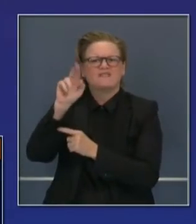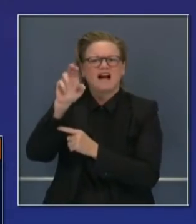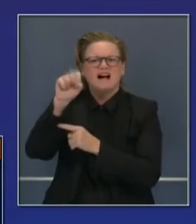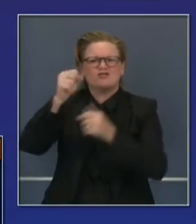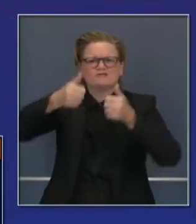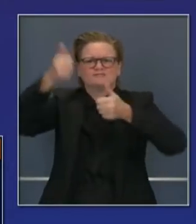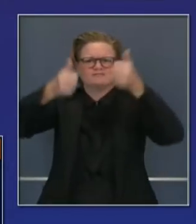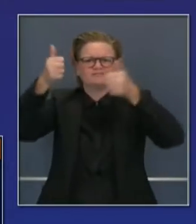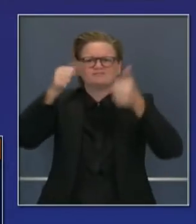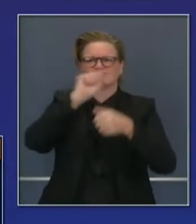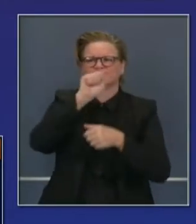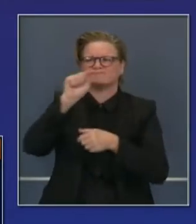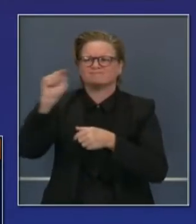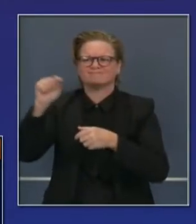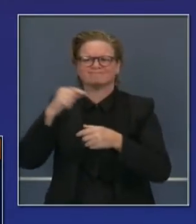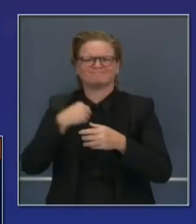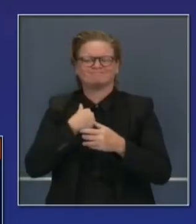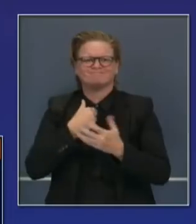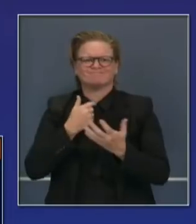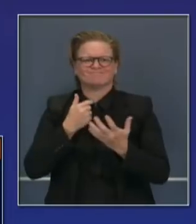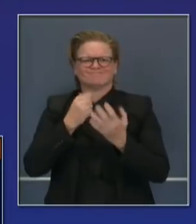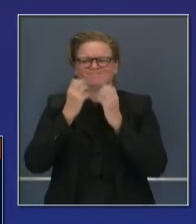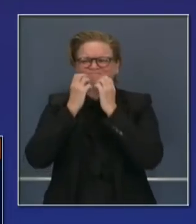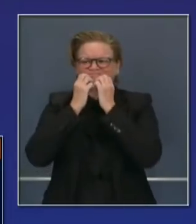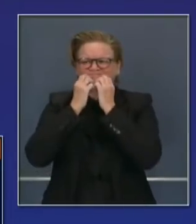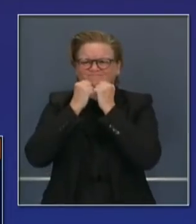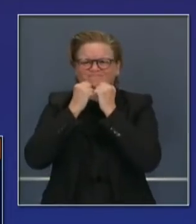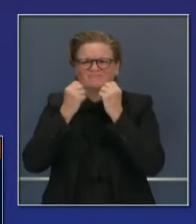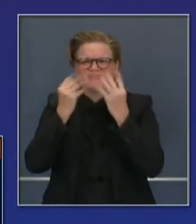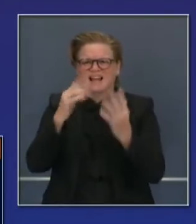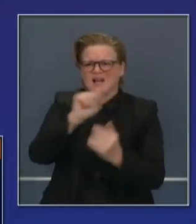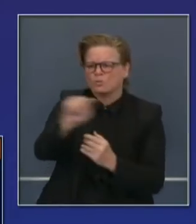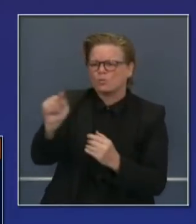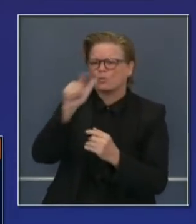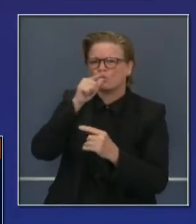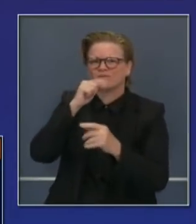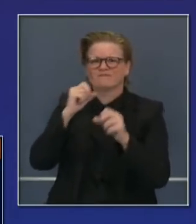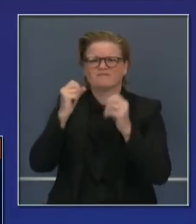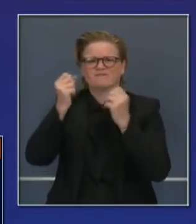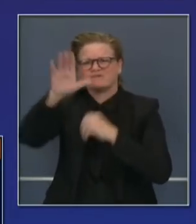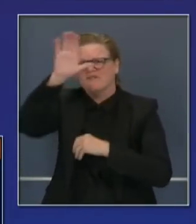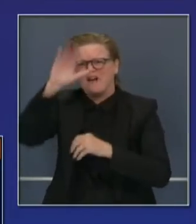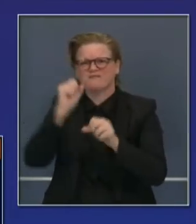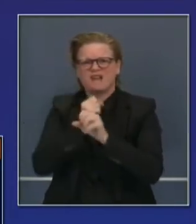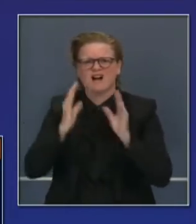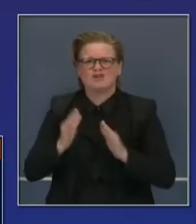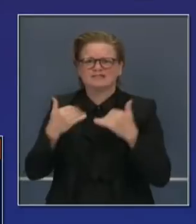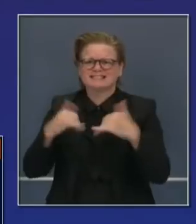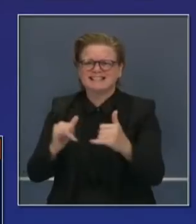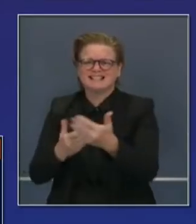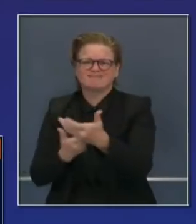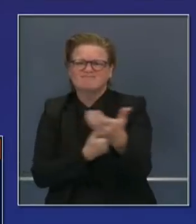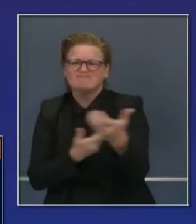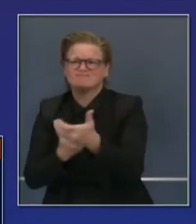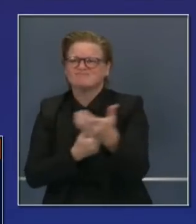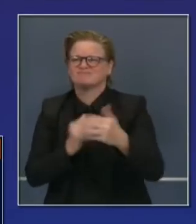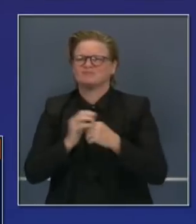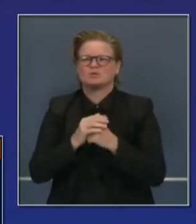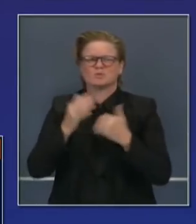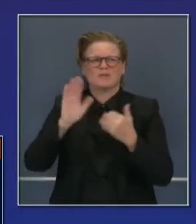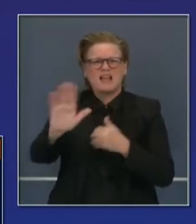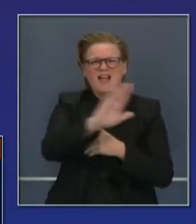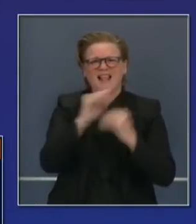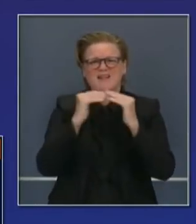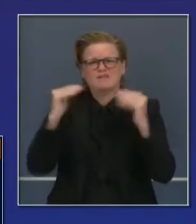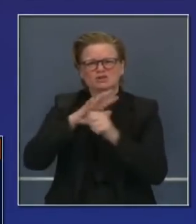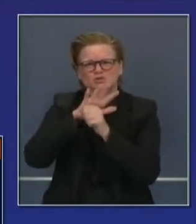our country. Our firefighters, your firefighters, the state firefighters, their union representative, was talking about the stress during the holiday